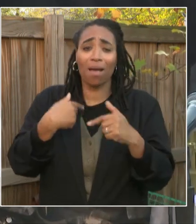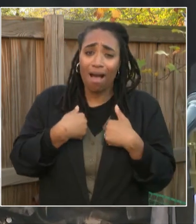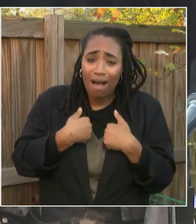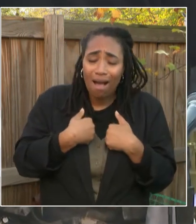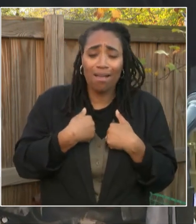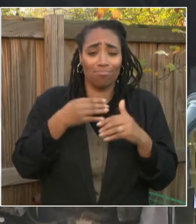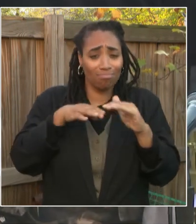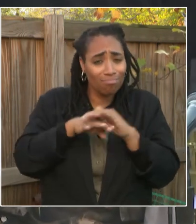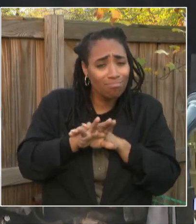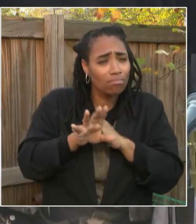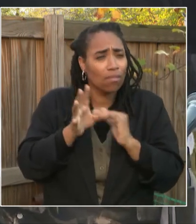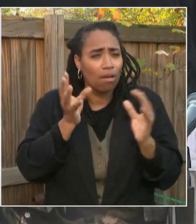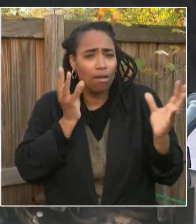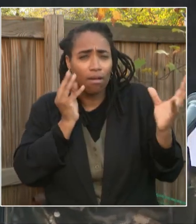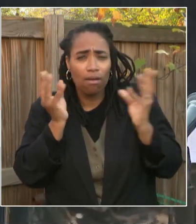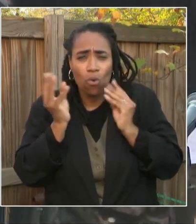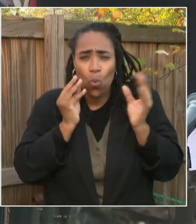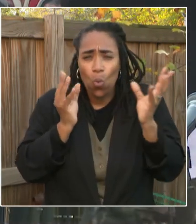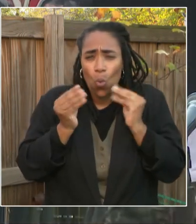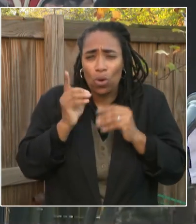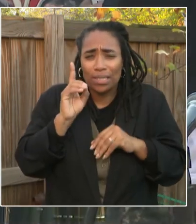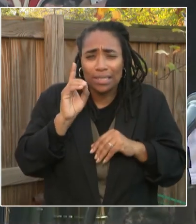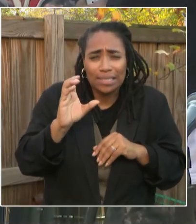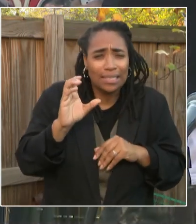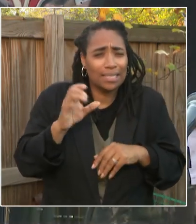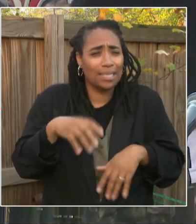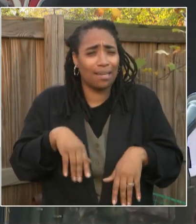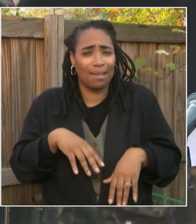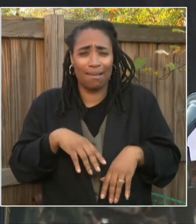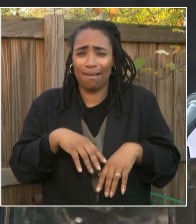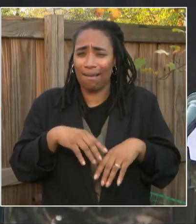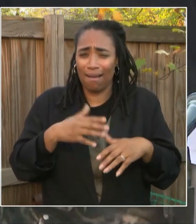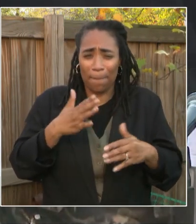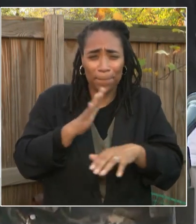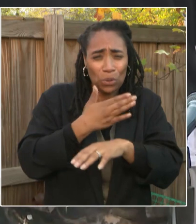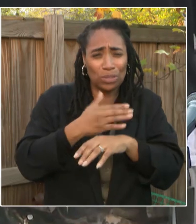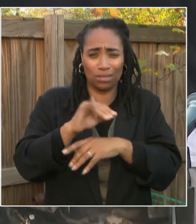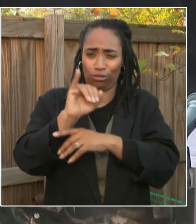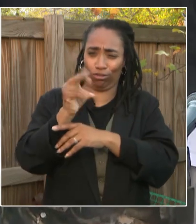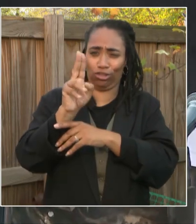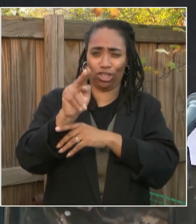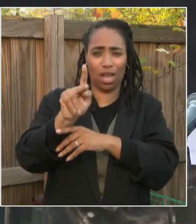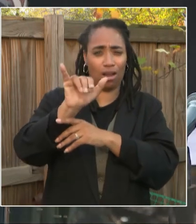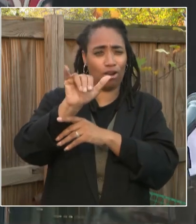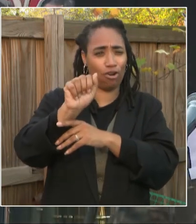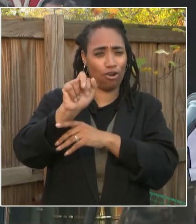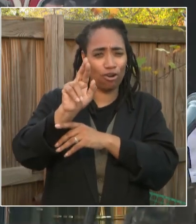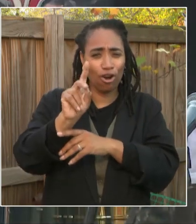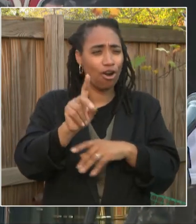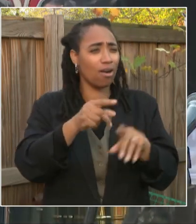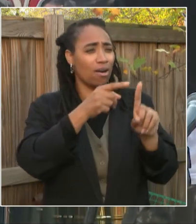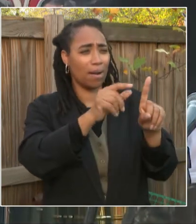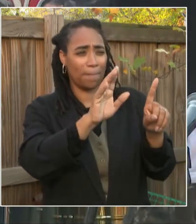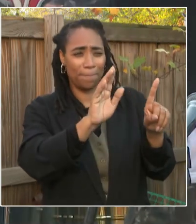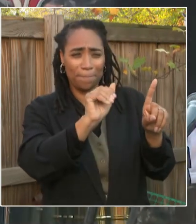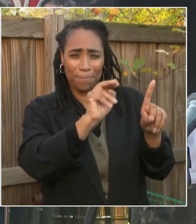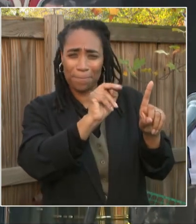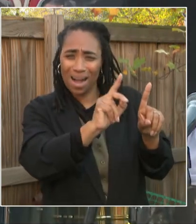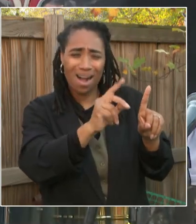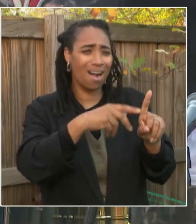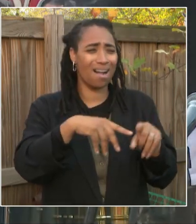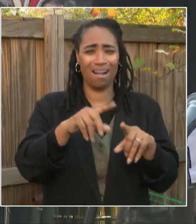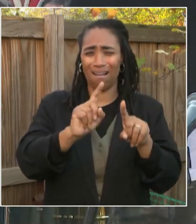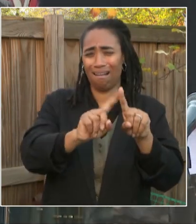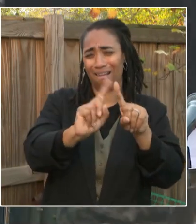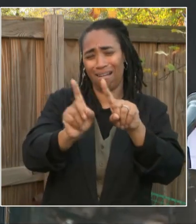as Rare Essence at Virginia State University. And I will never forget when go-go music hit in our gym